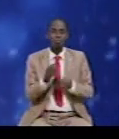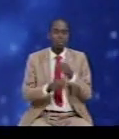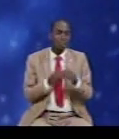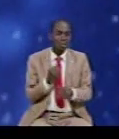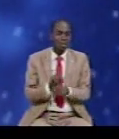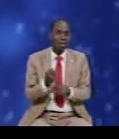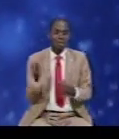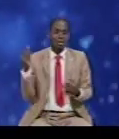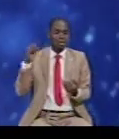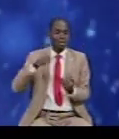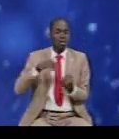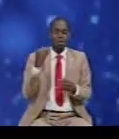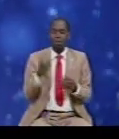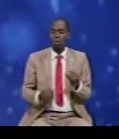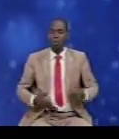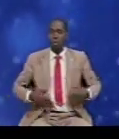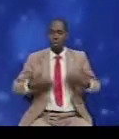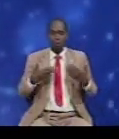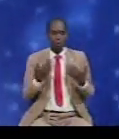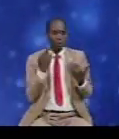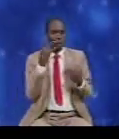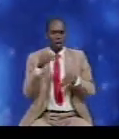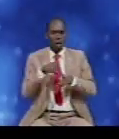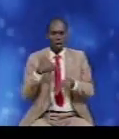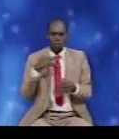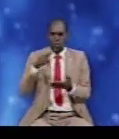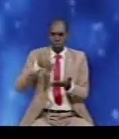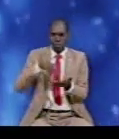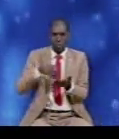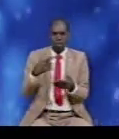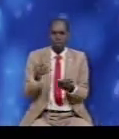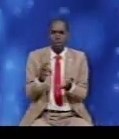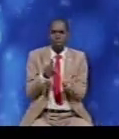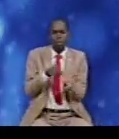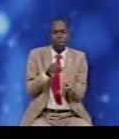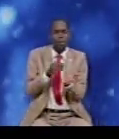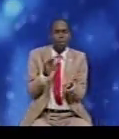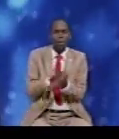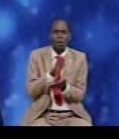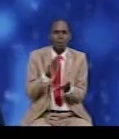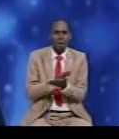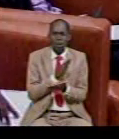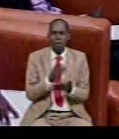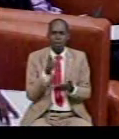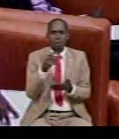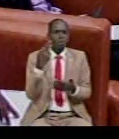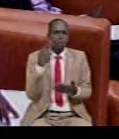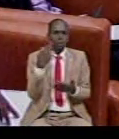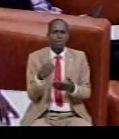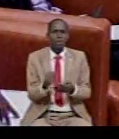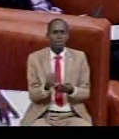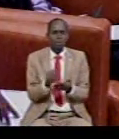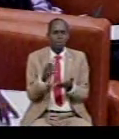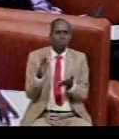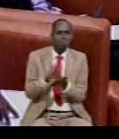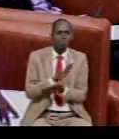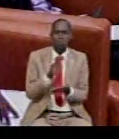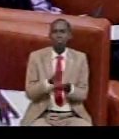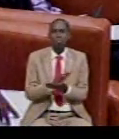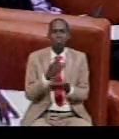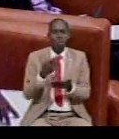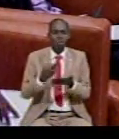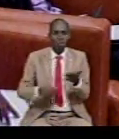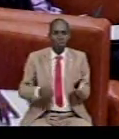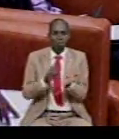read your newspapers of late, a time of trouble? Have you listened to the news on television or radio, a time